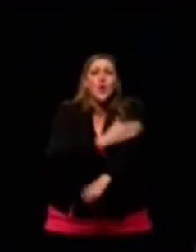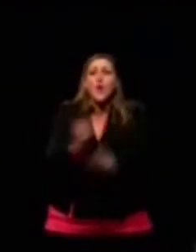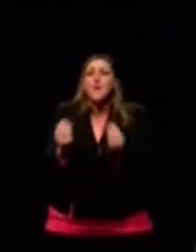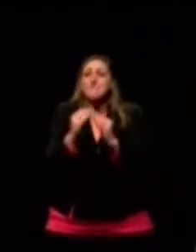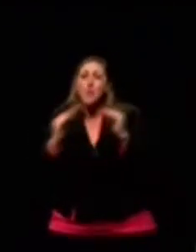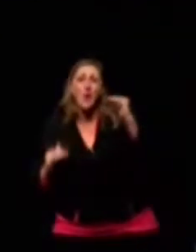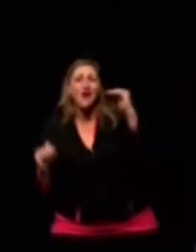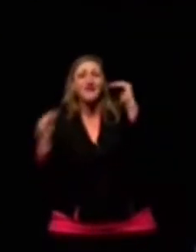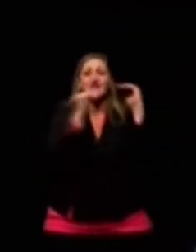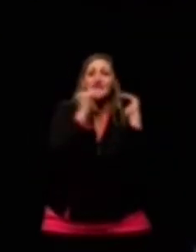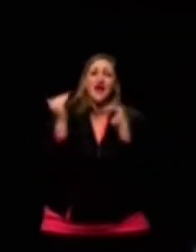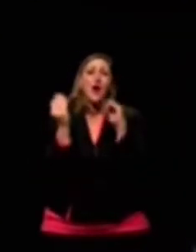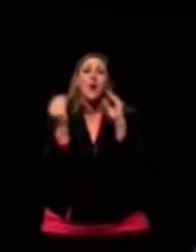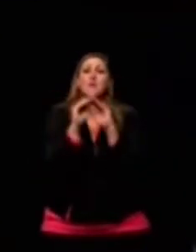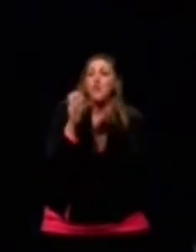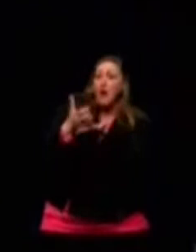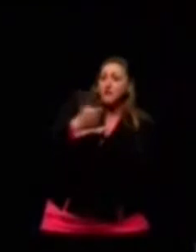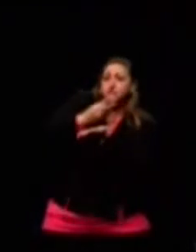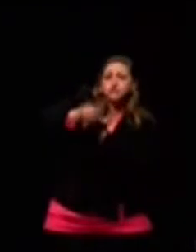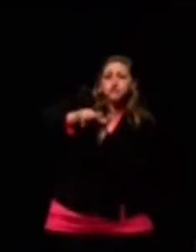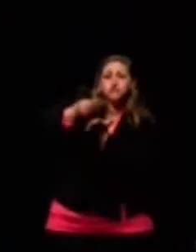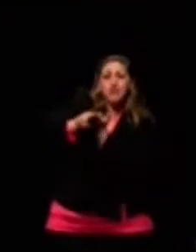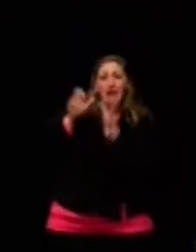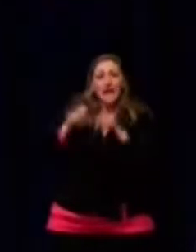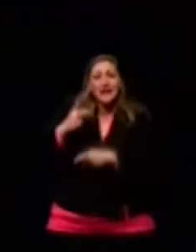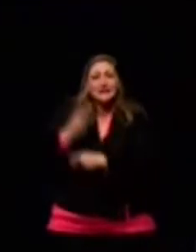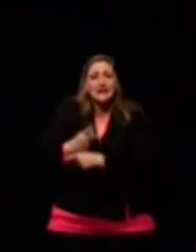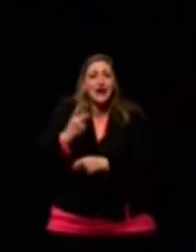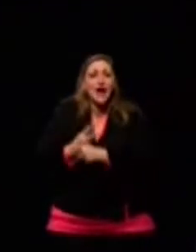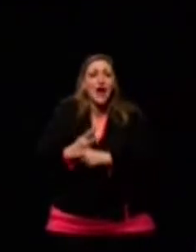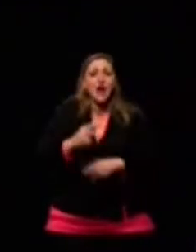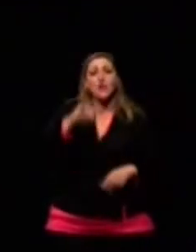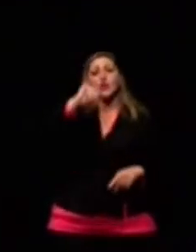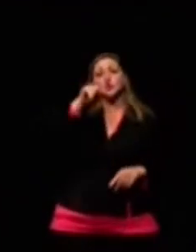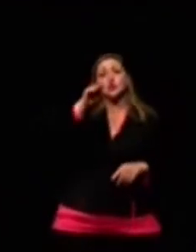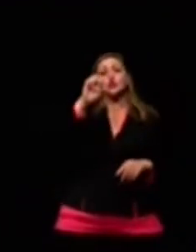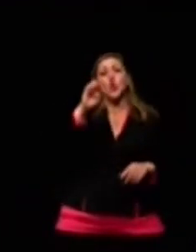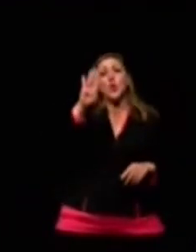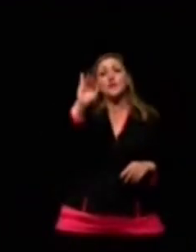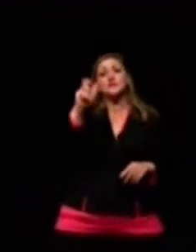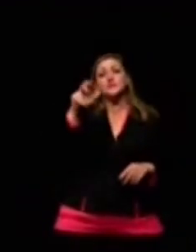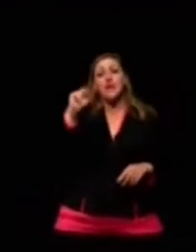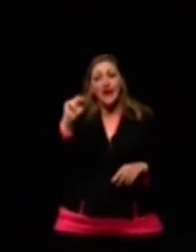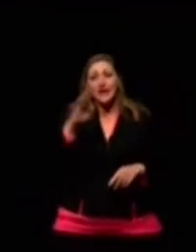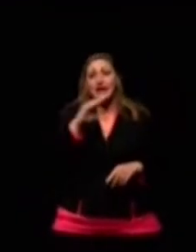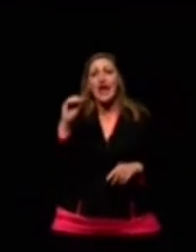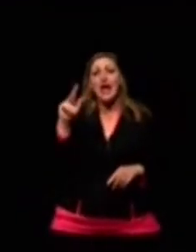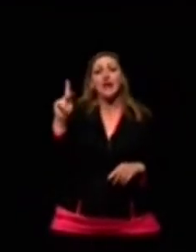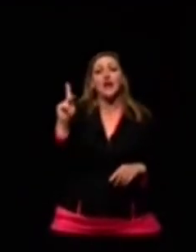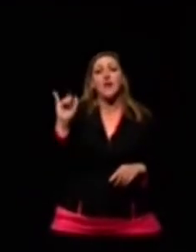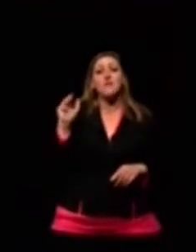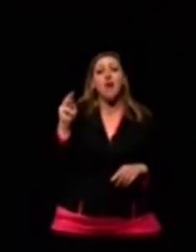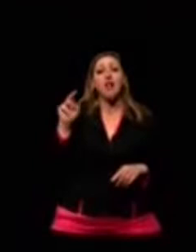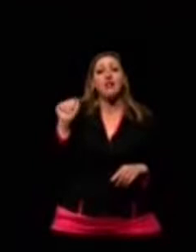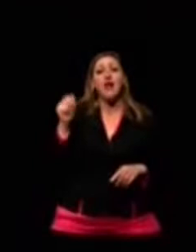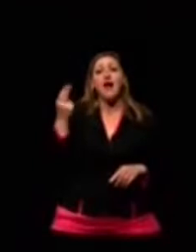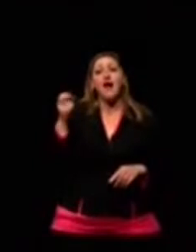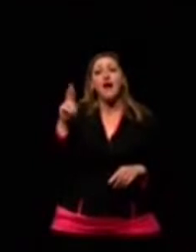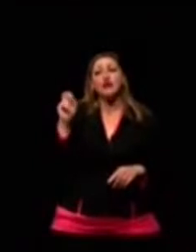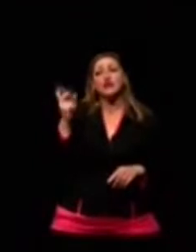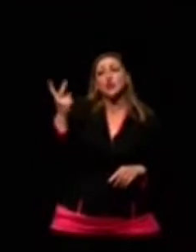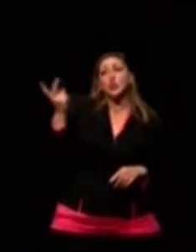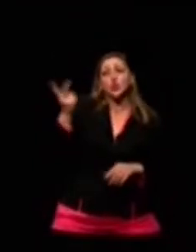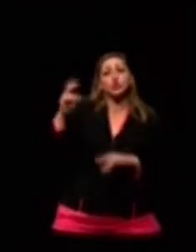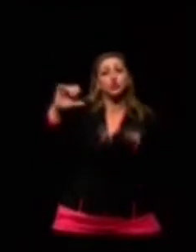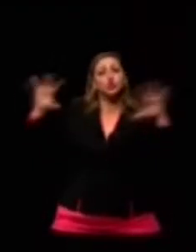prosperous for everyone. That's what Joe Biden and Kamala Harris are trying to do every single day. And it's what Kathy